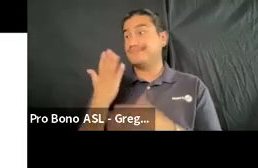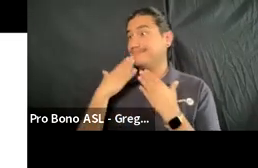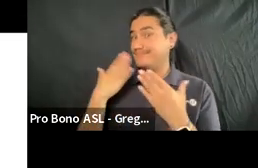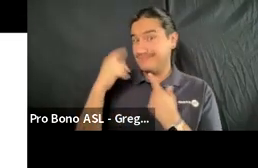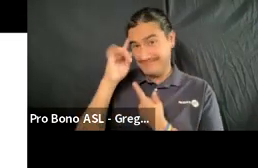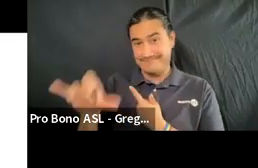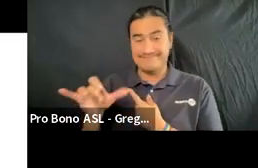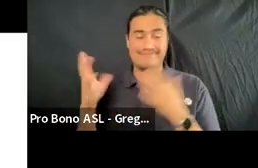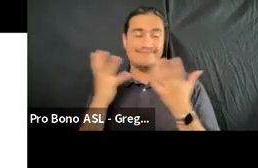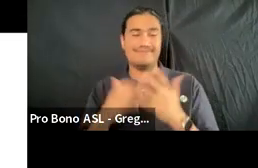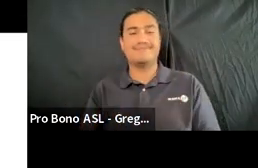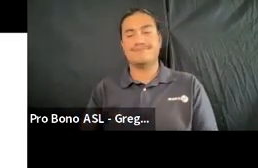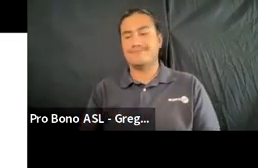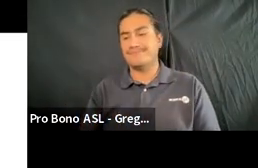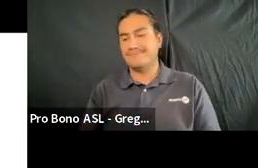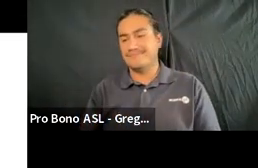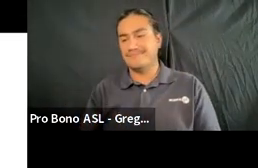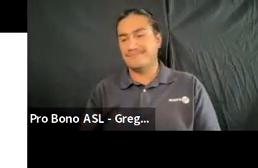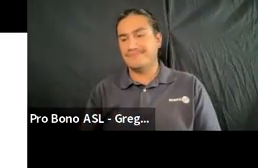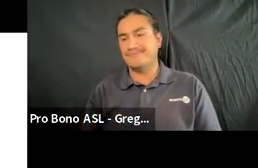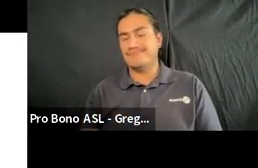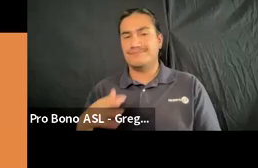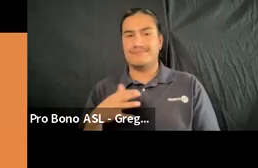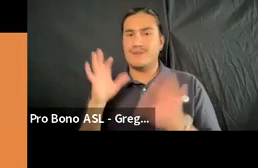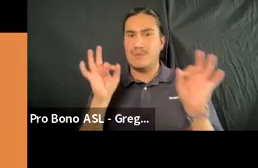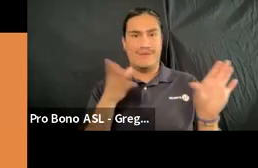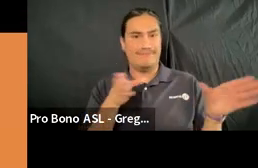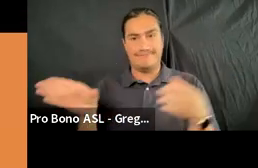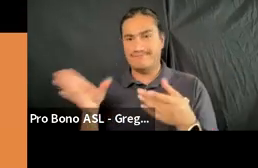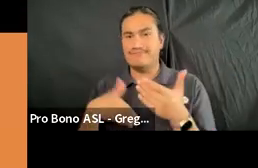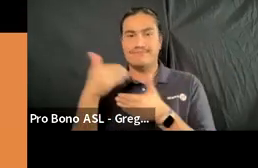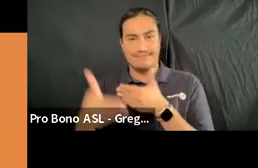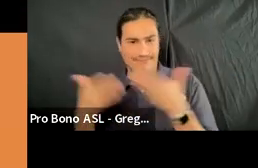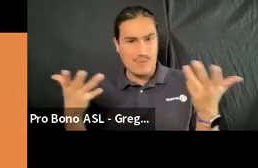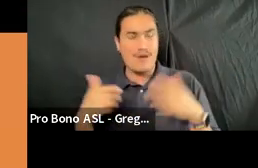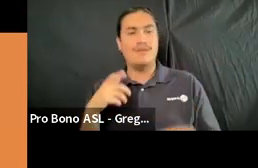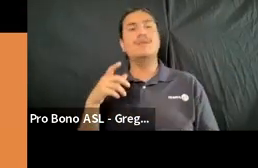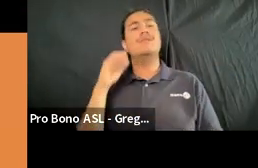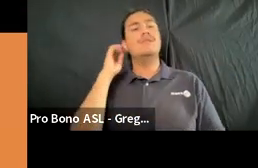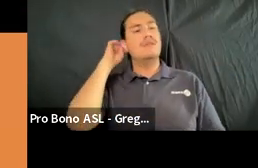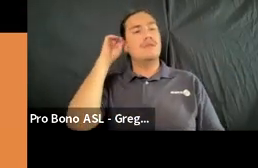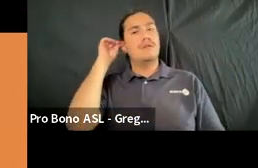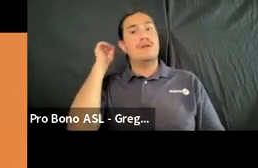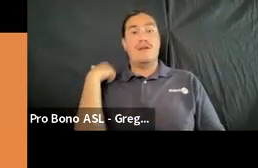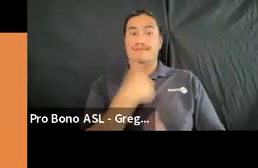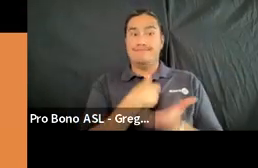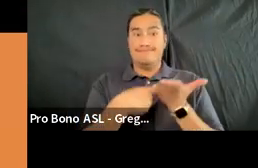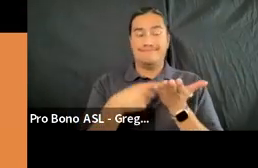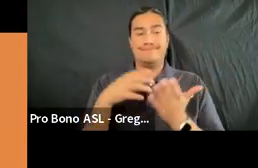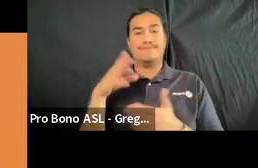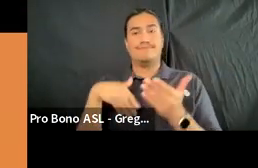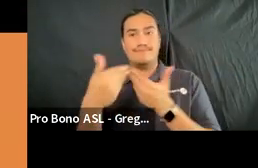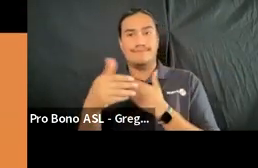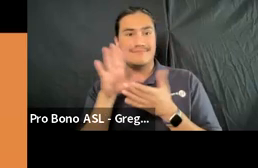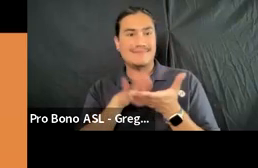Thank you for that. It feels a great segue actually into what's next, which is just us, you know, talking about what the next steps are for this work that we